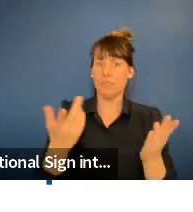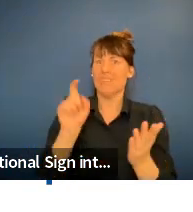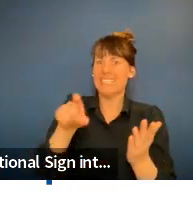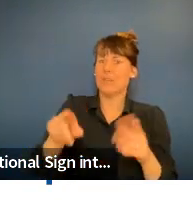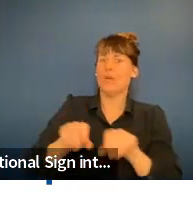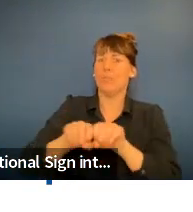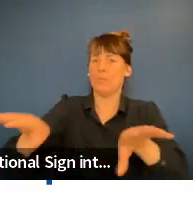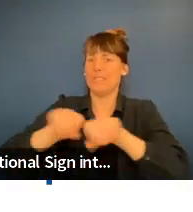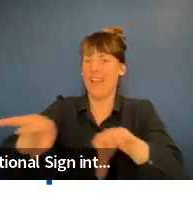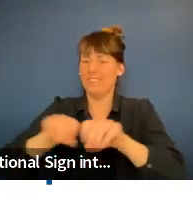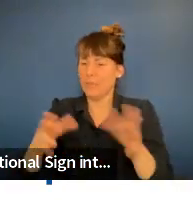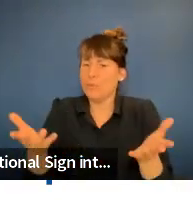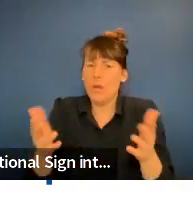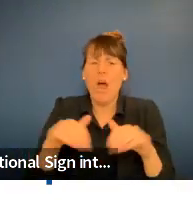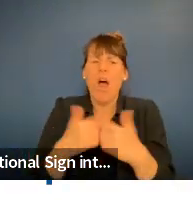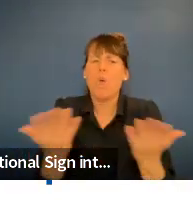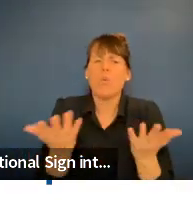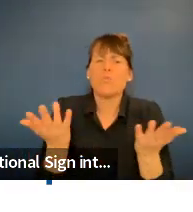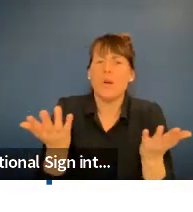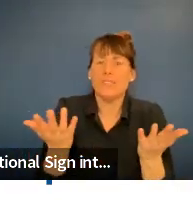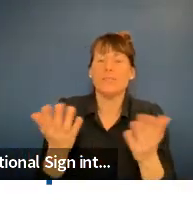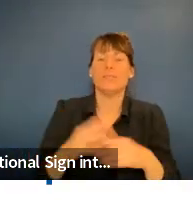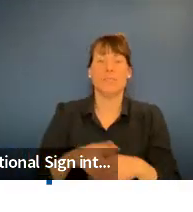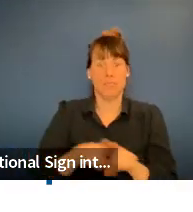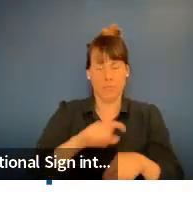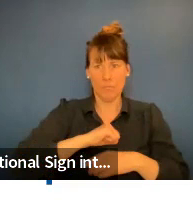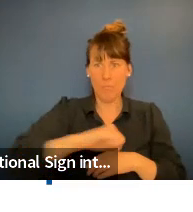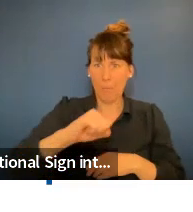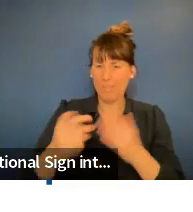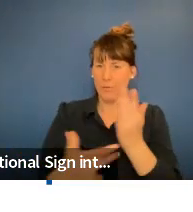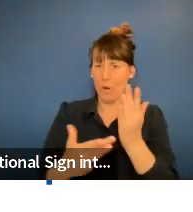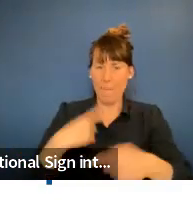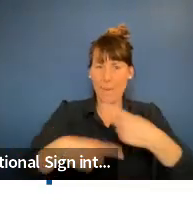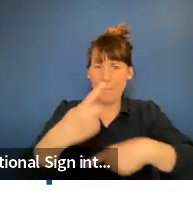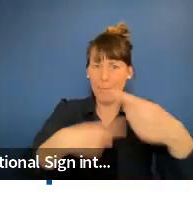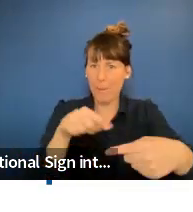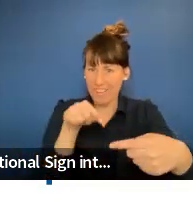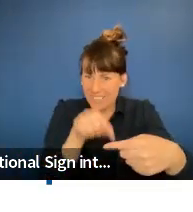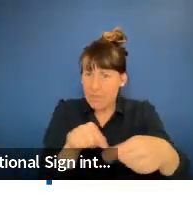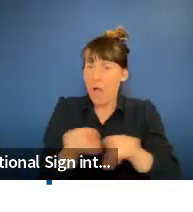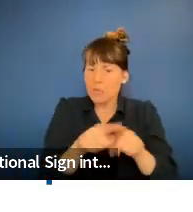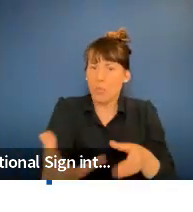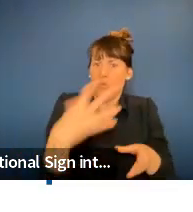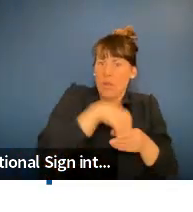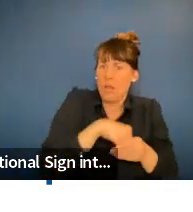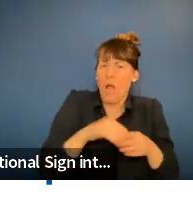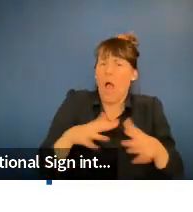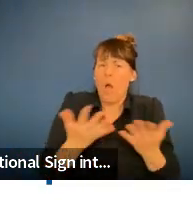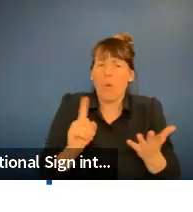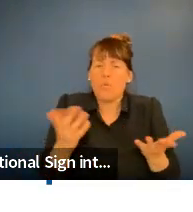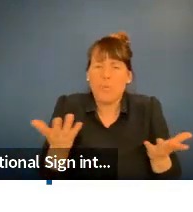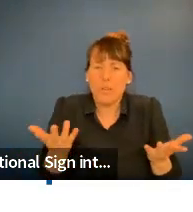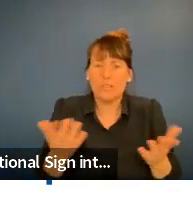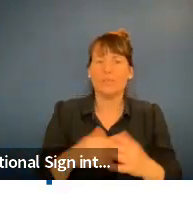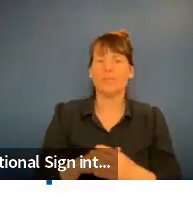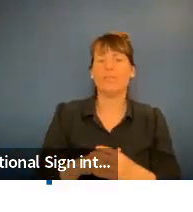is done through a WHO tool on assistive technology assessment of the capacity of the system's capacity to